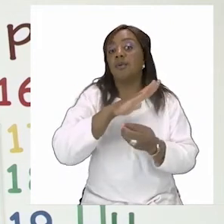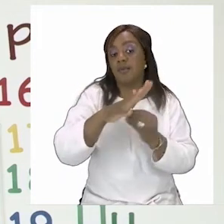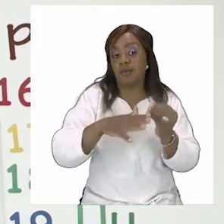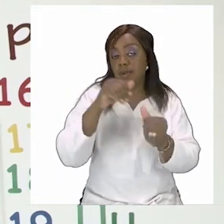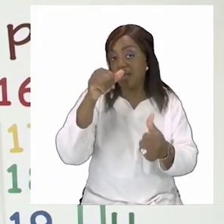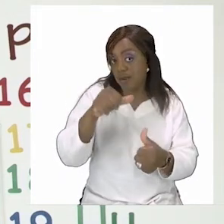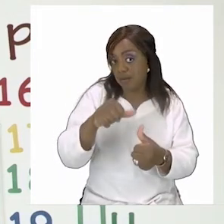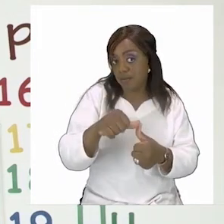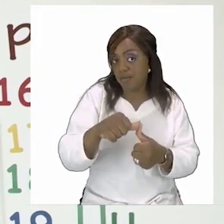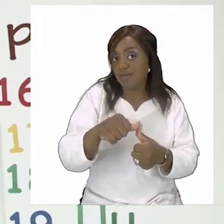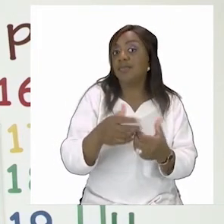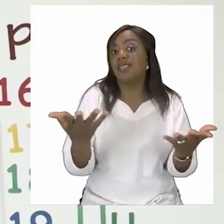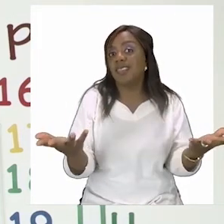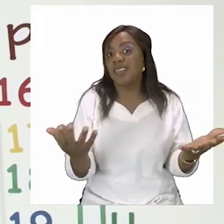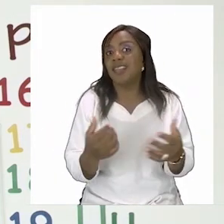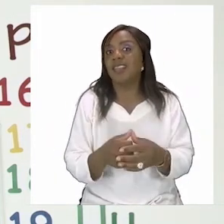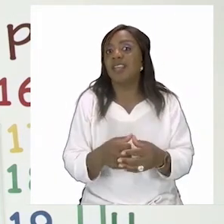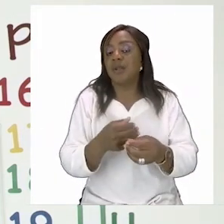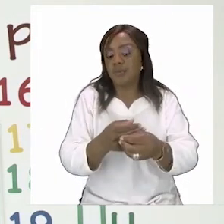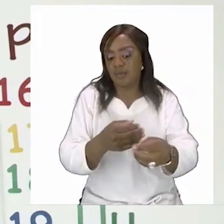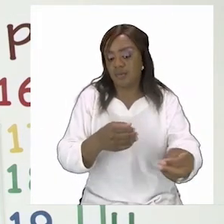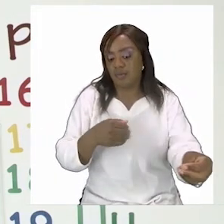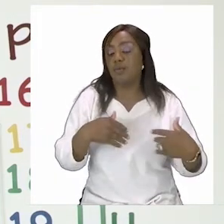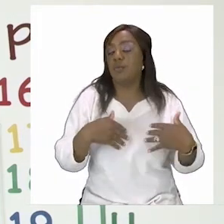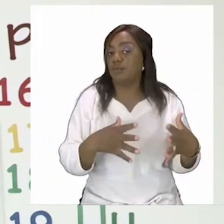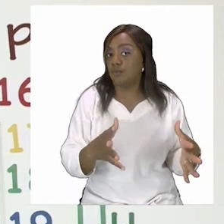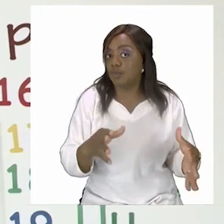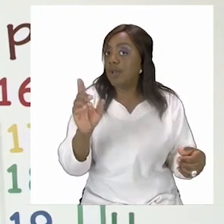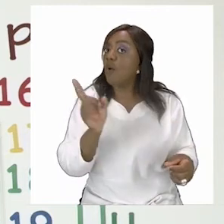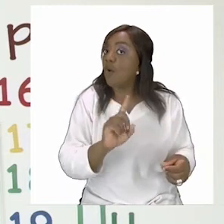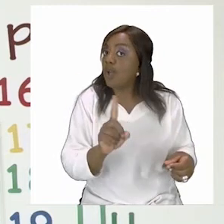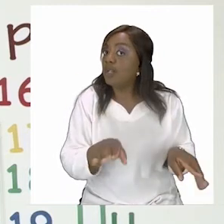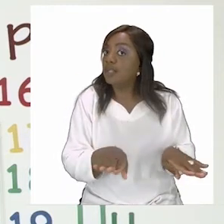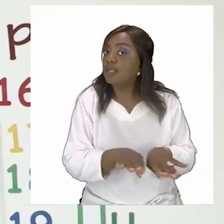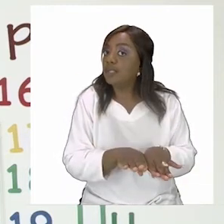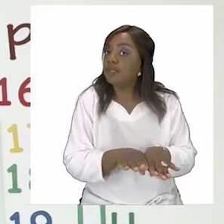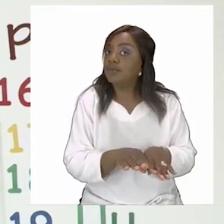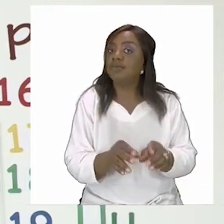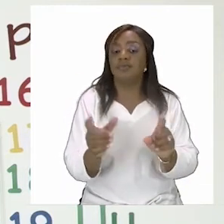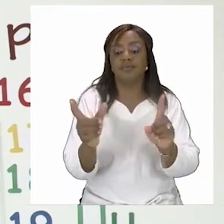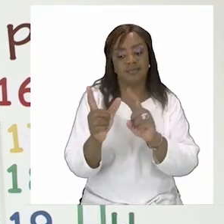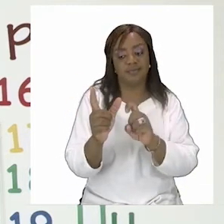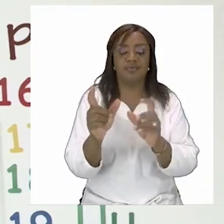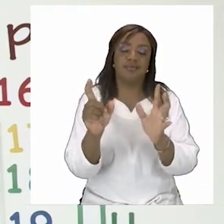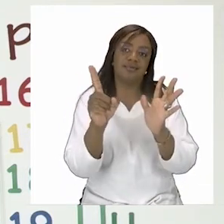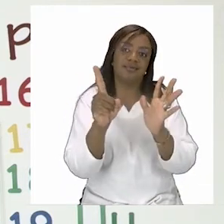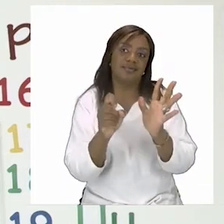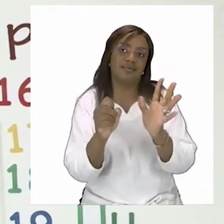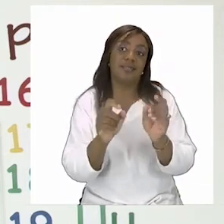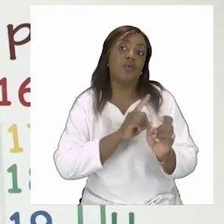family. And before we get into today's lesson, we are going to